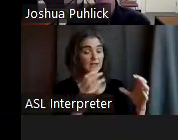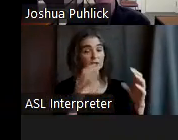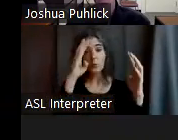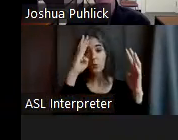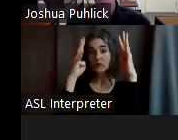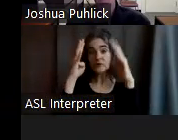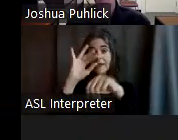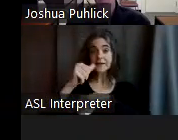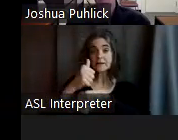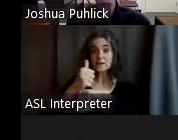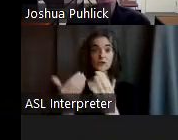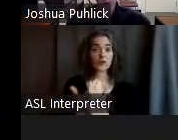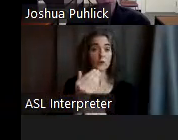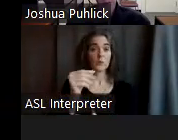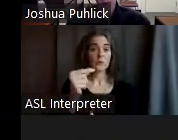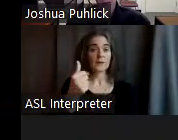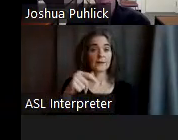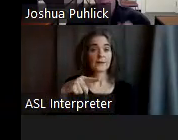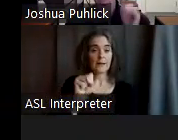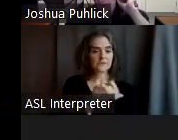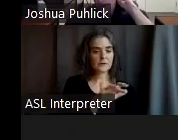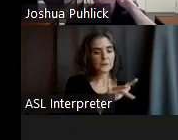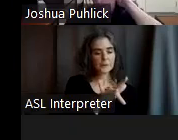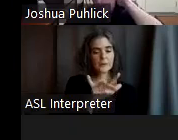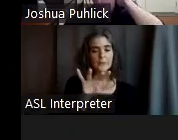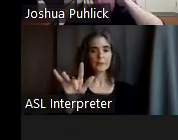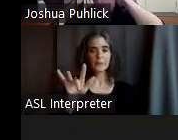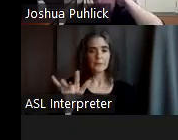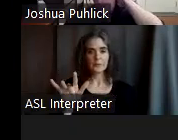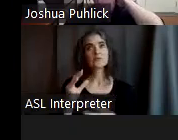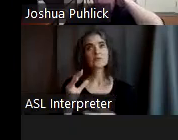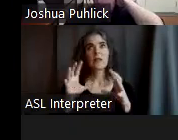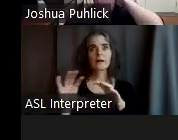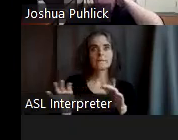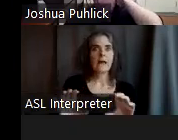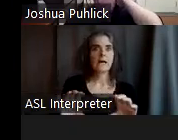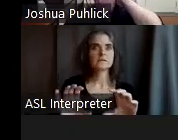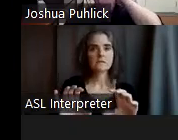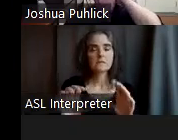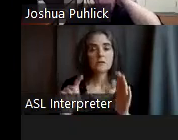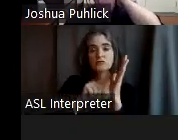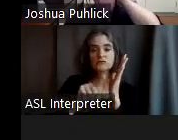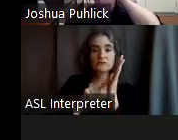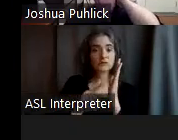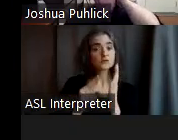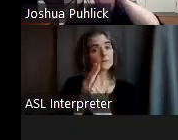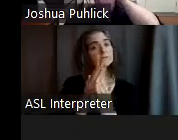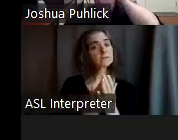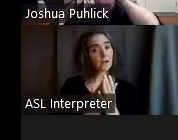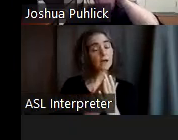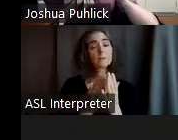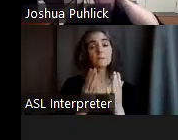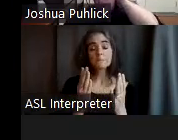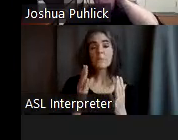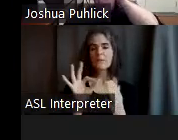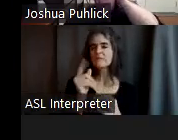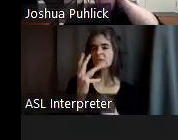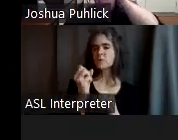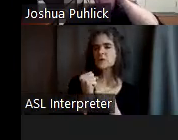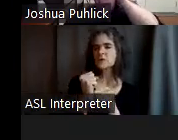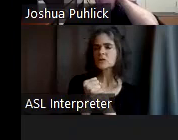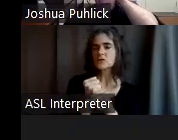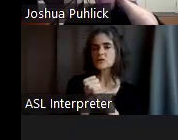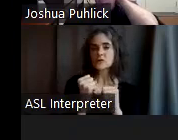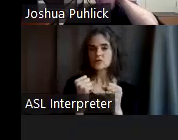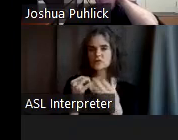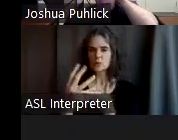those stands. So there's a lot of active research. I think we still have a few years to gather data